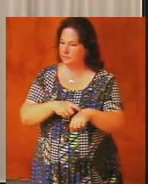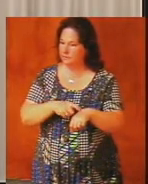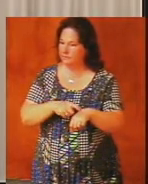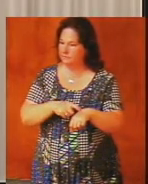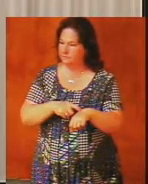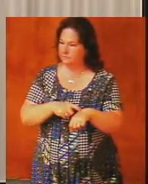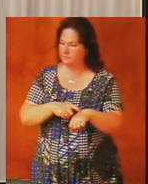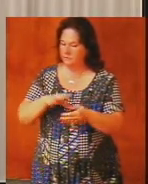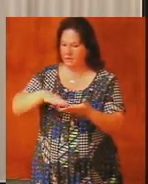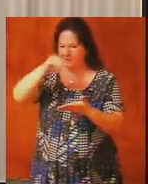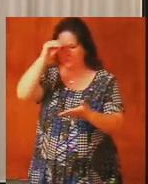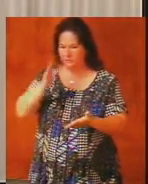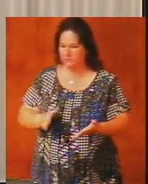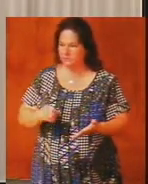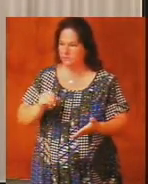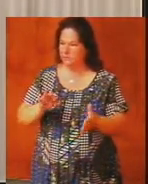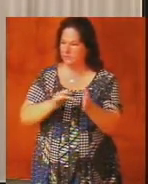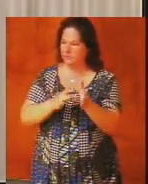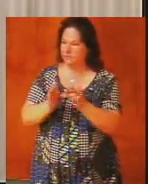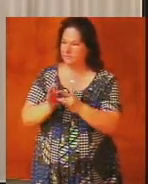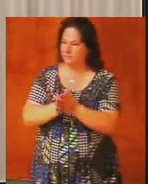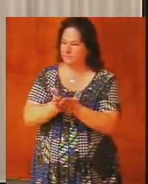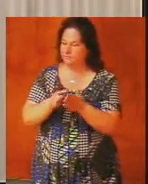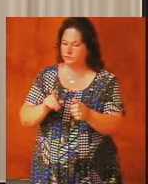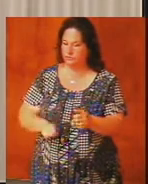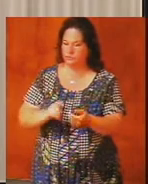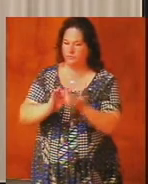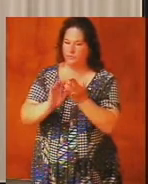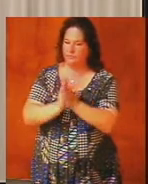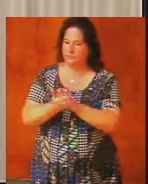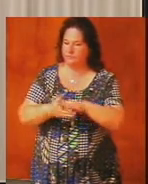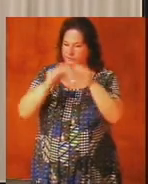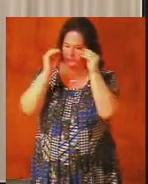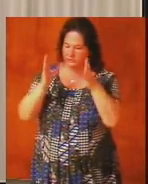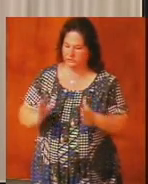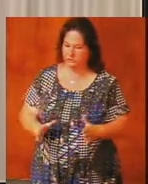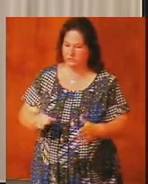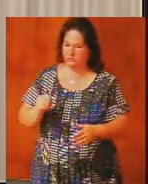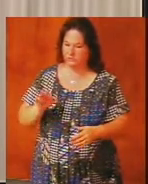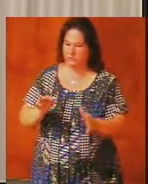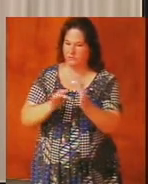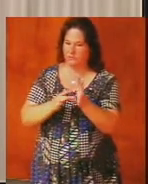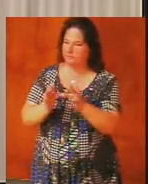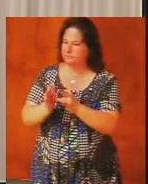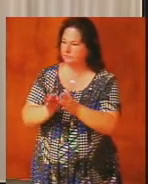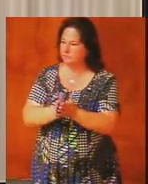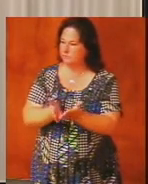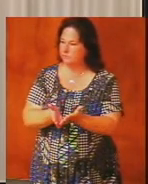students of the Bible should become teachers of the Bible,